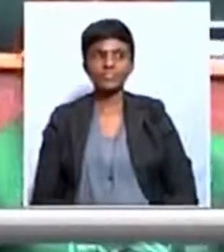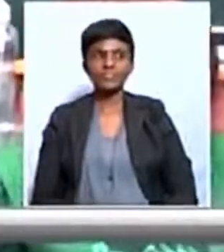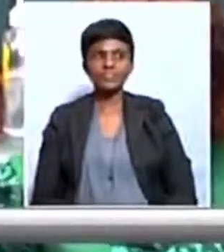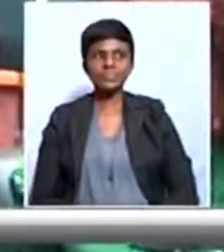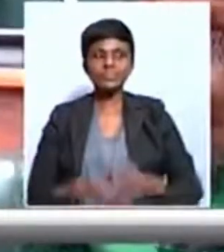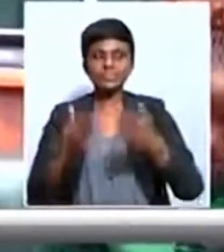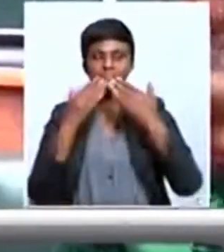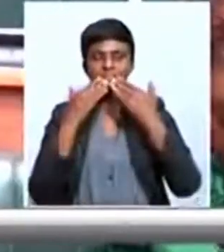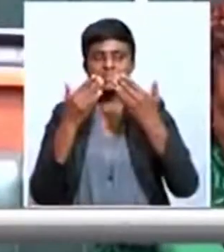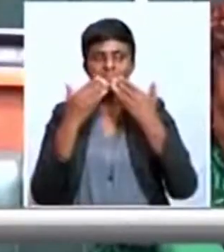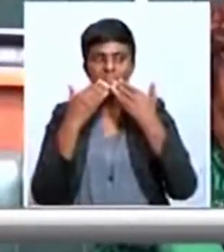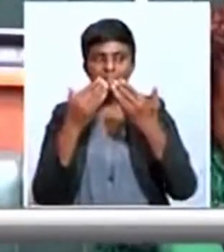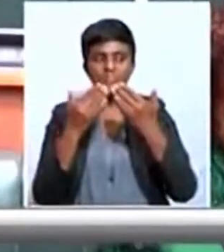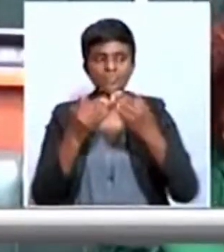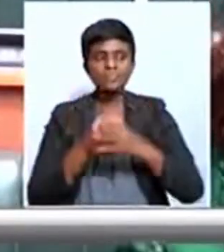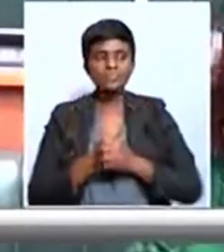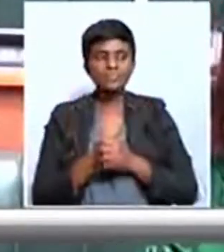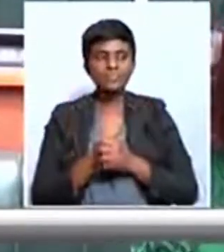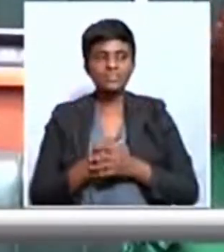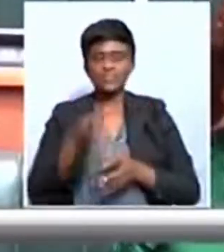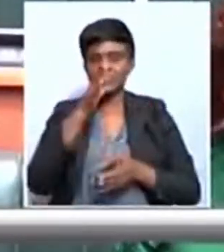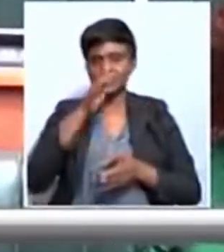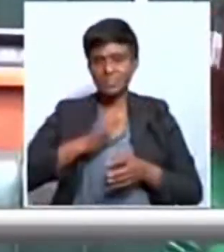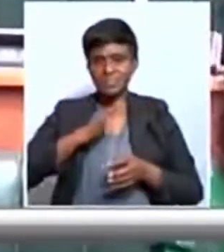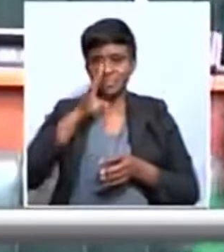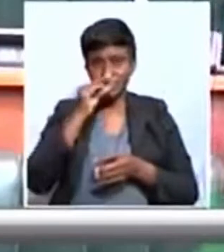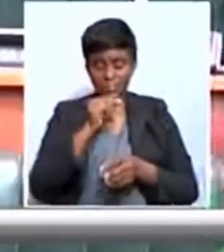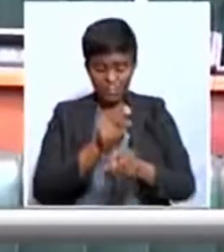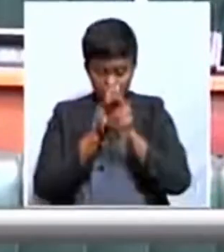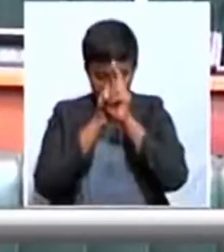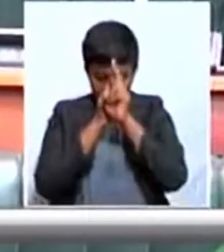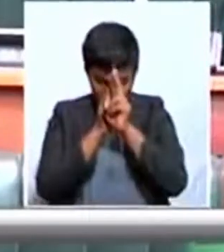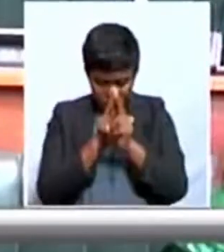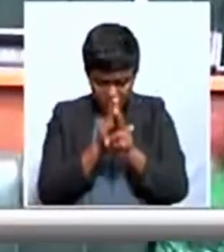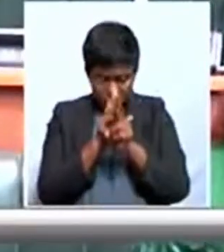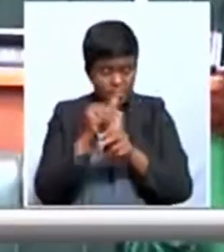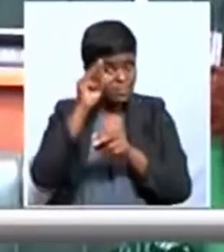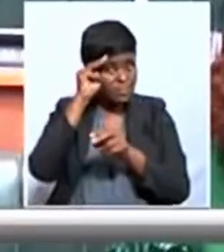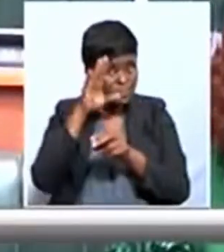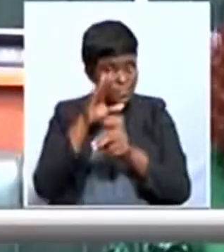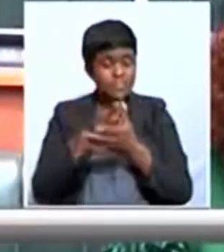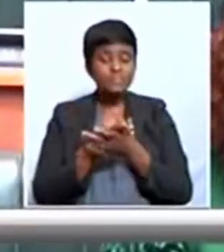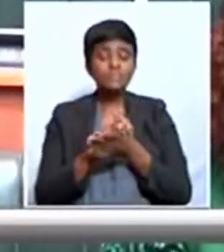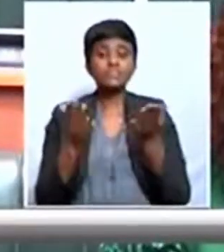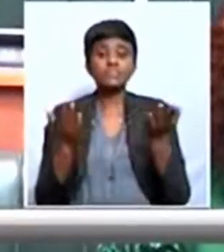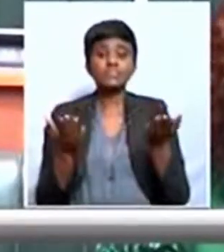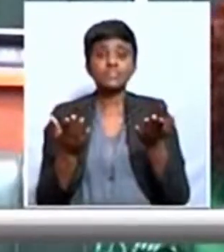Thank you, Madam Speaker. Honorable Minister,